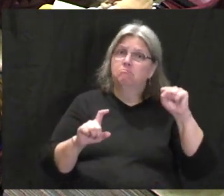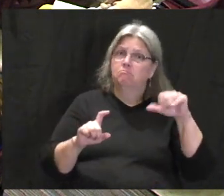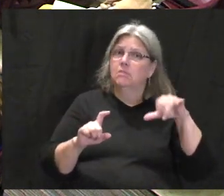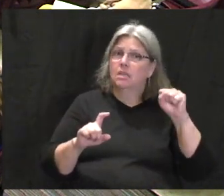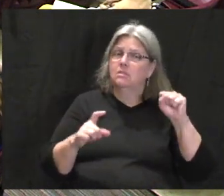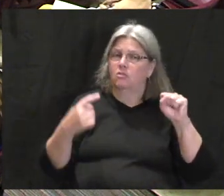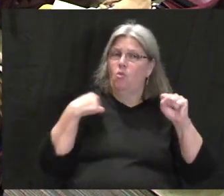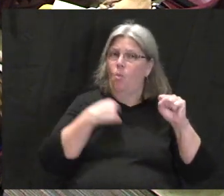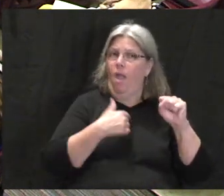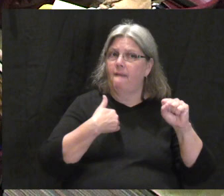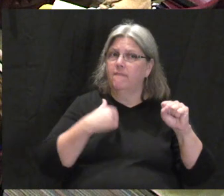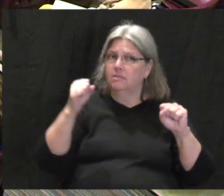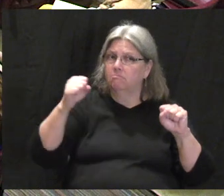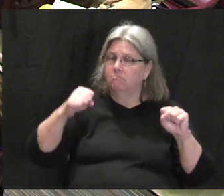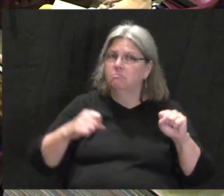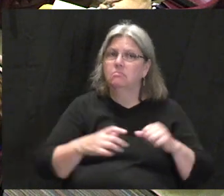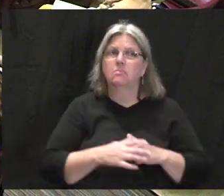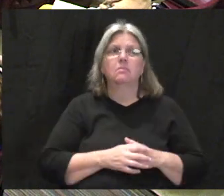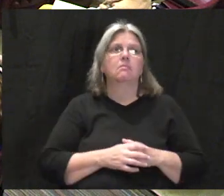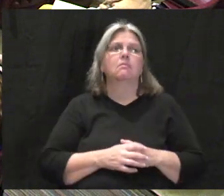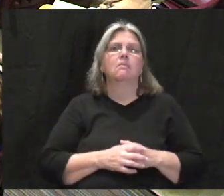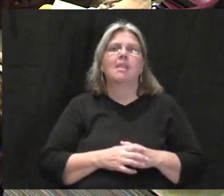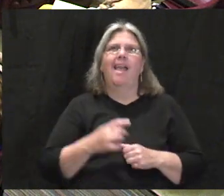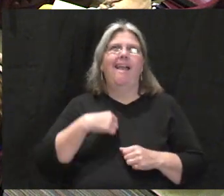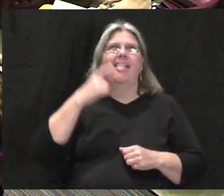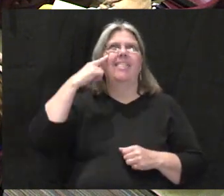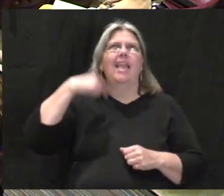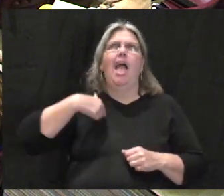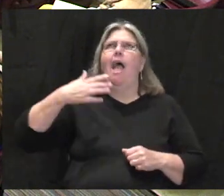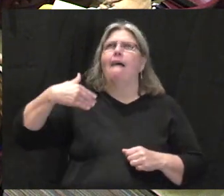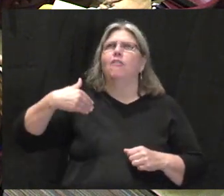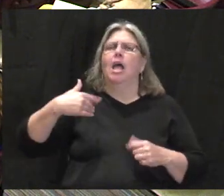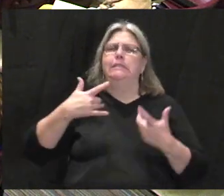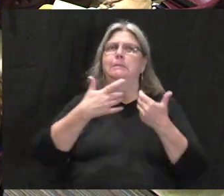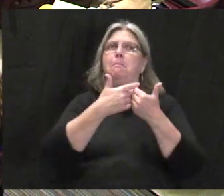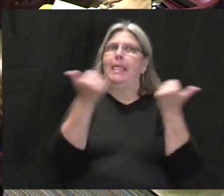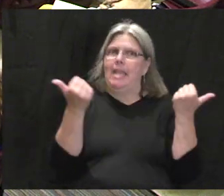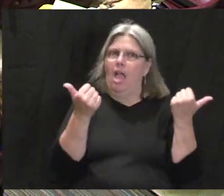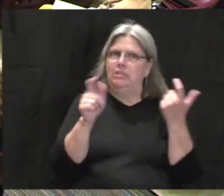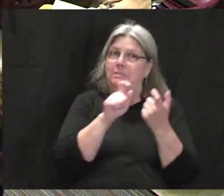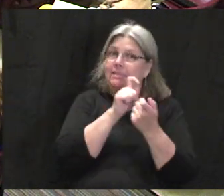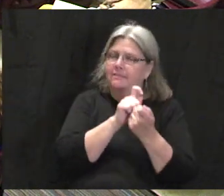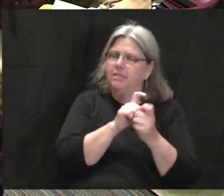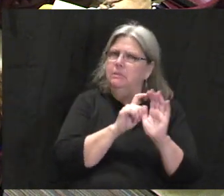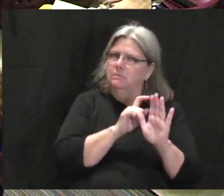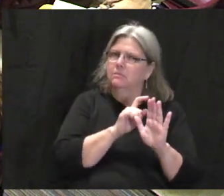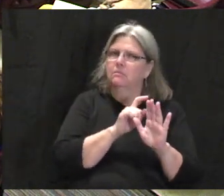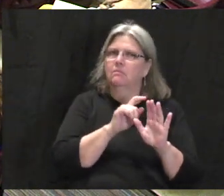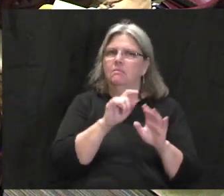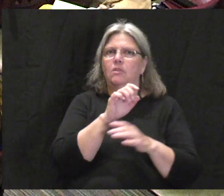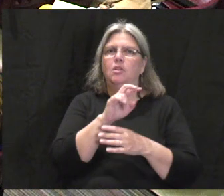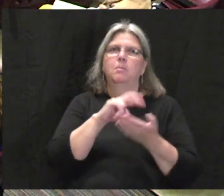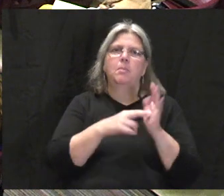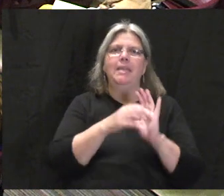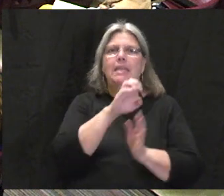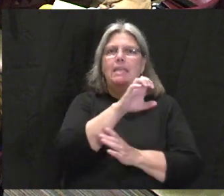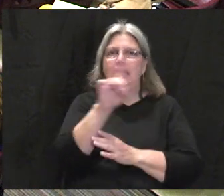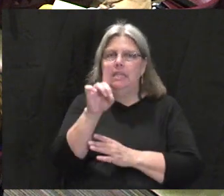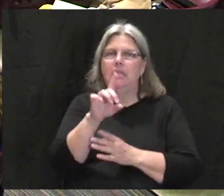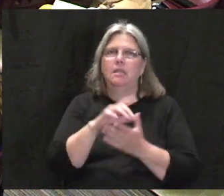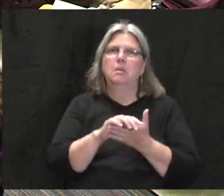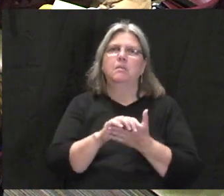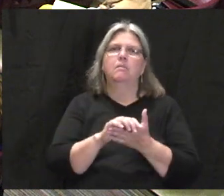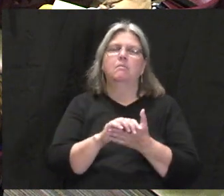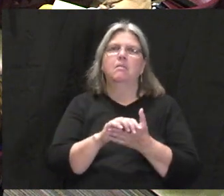them. I don't think I've split it out like that Like what you're talking about is ED and ELL and